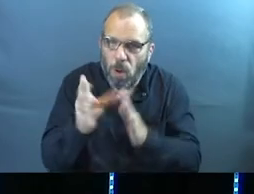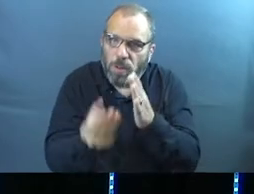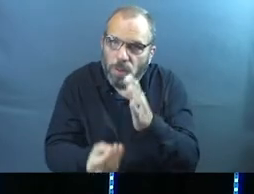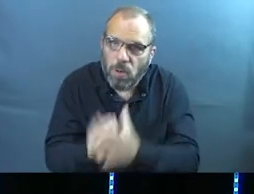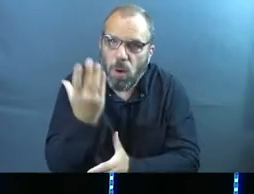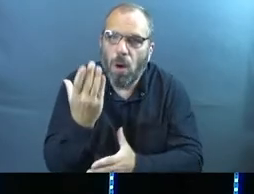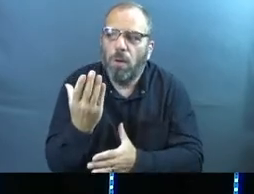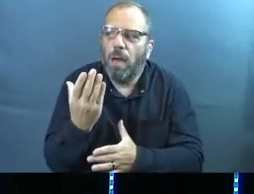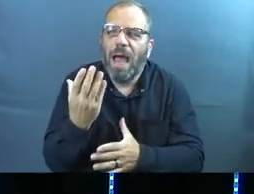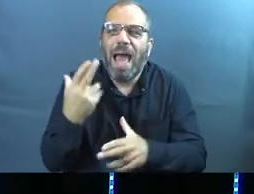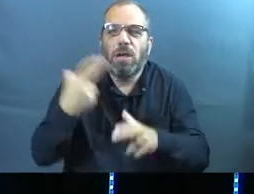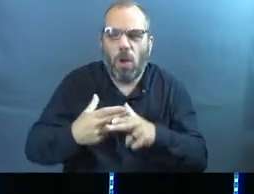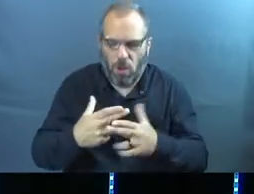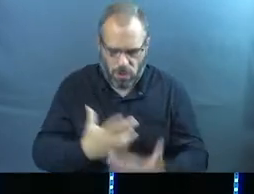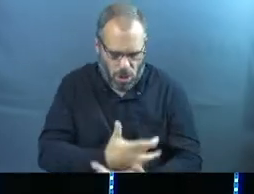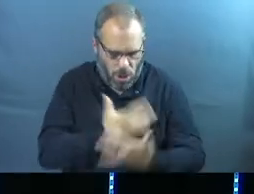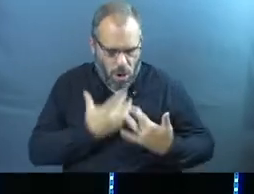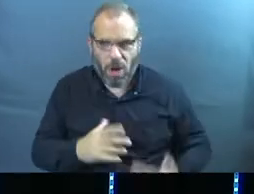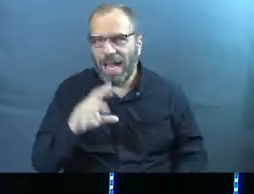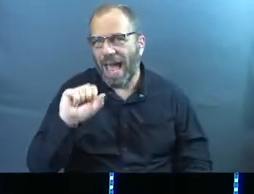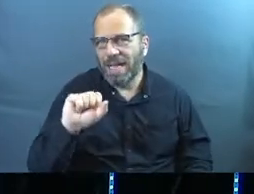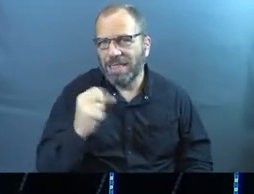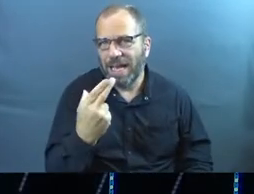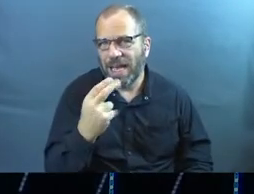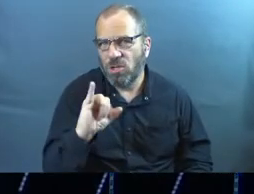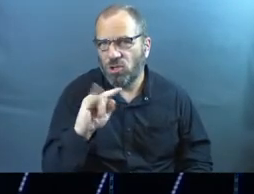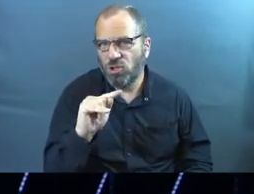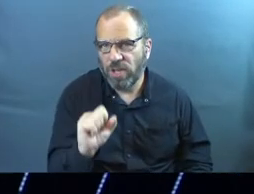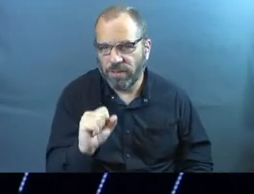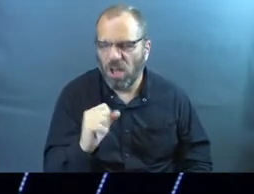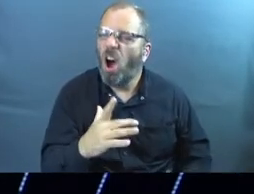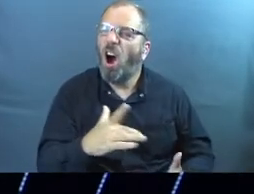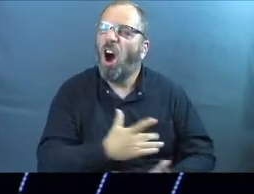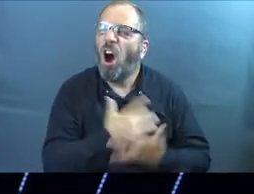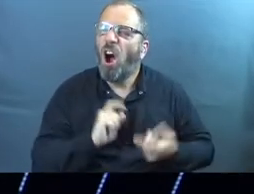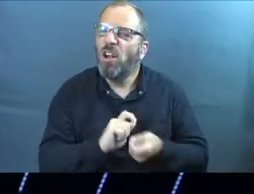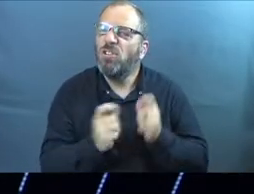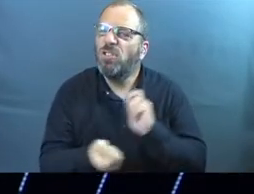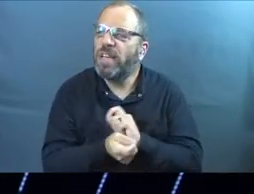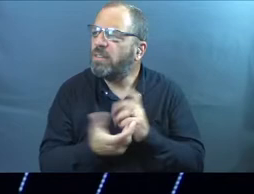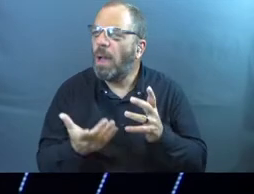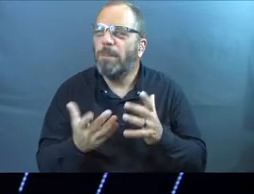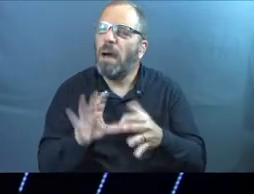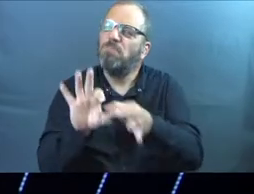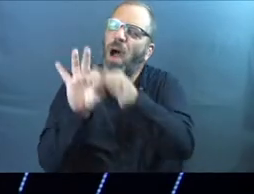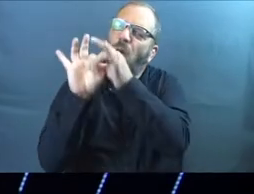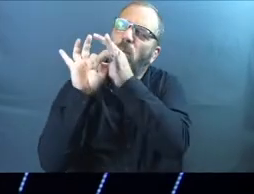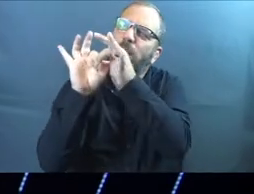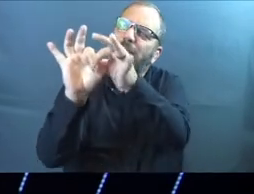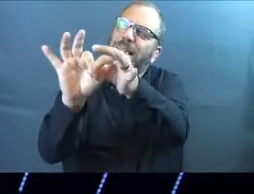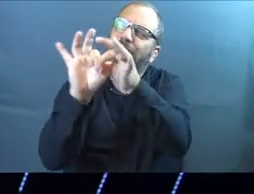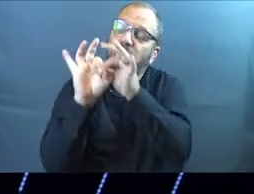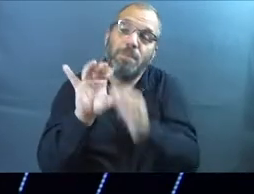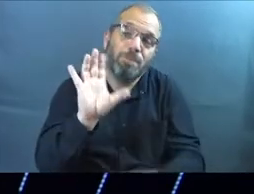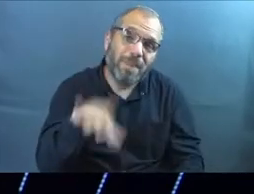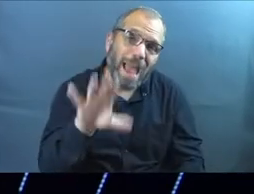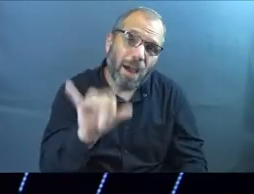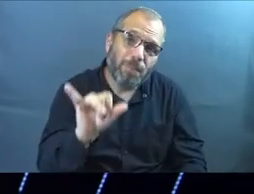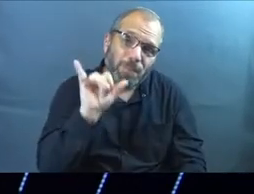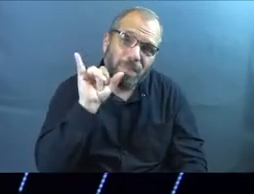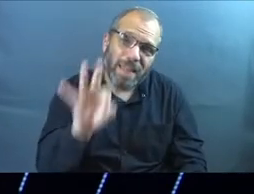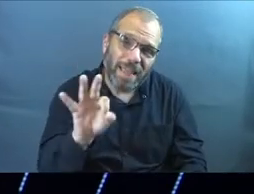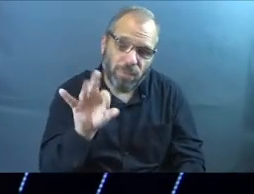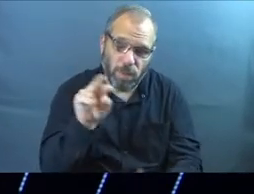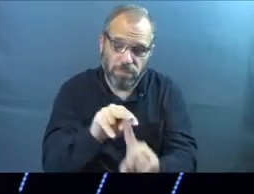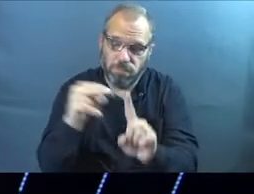things. And we're calling it heart shifts. And the reason we're calling it heart shifts is because it's all about our relationship. And if we approach